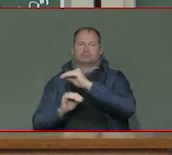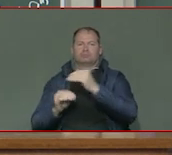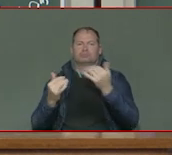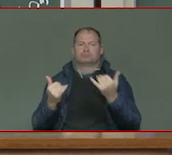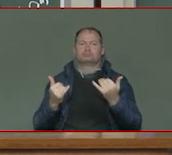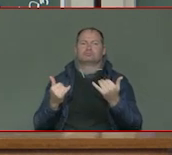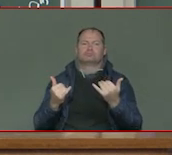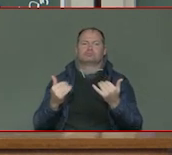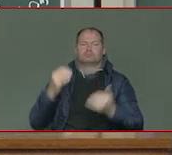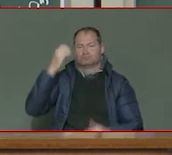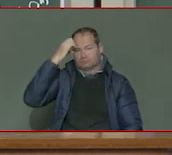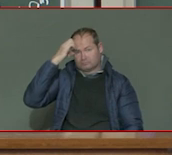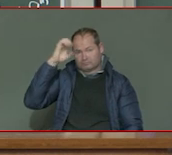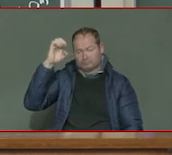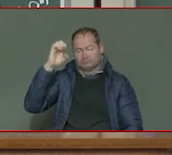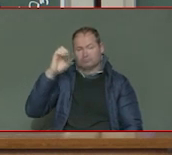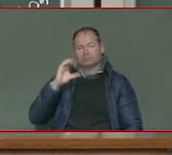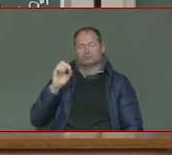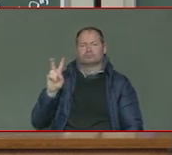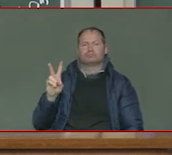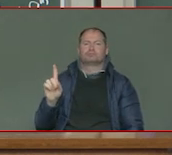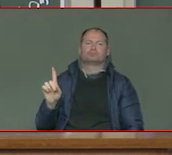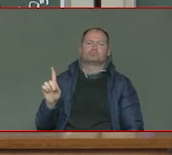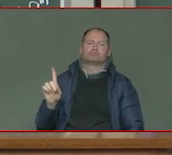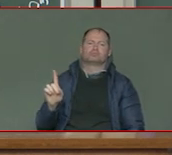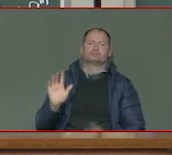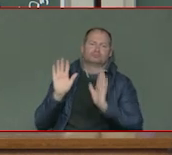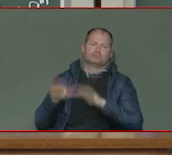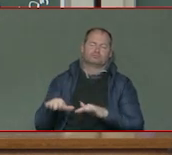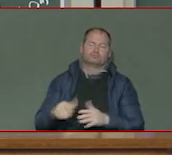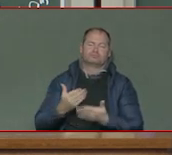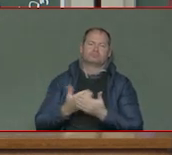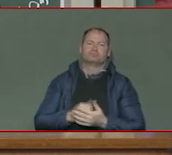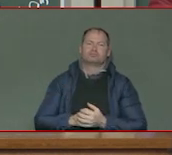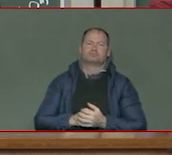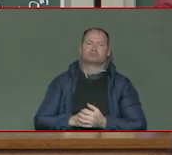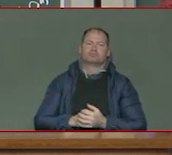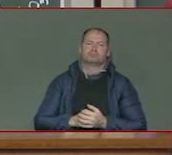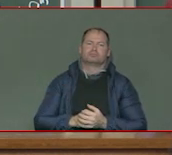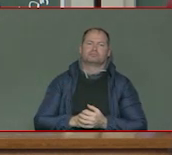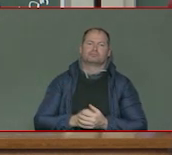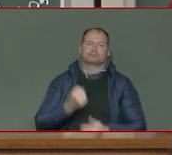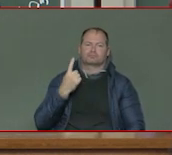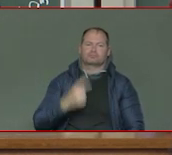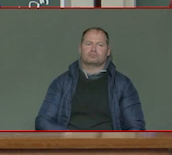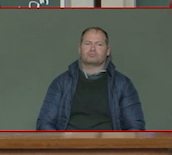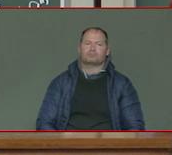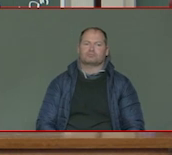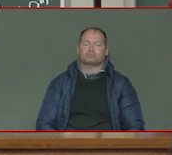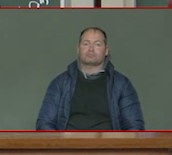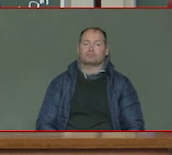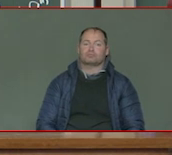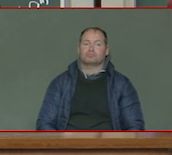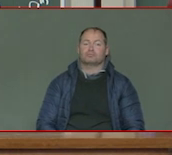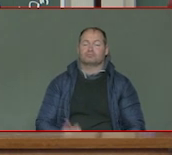leave the coefficient of 1. I leave the coefficient of 1 in the numerator. Does it make sense? Are you happy